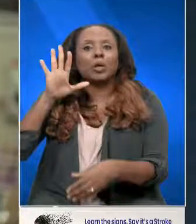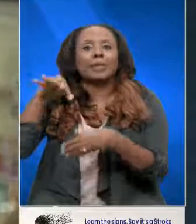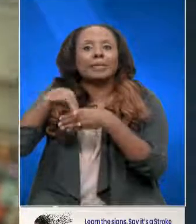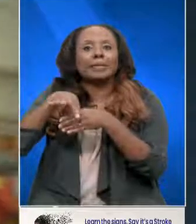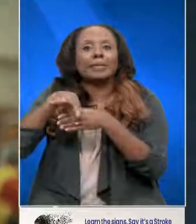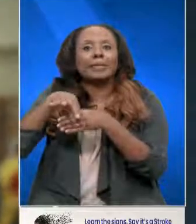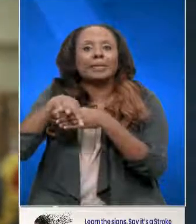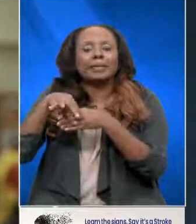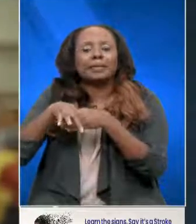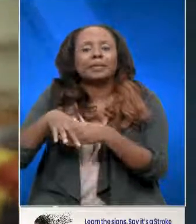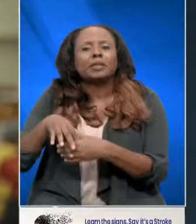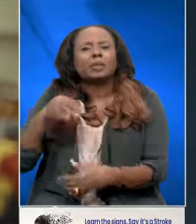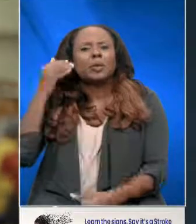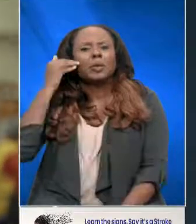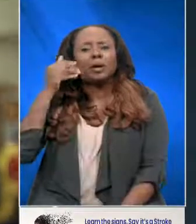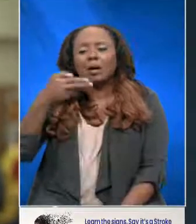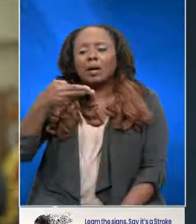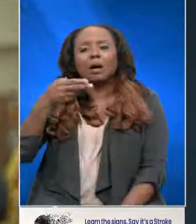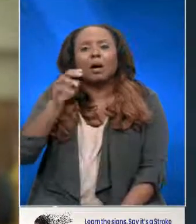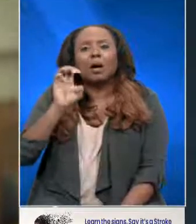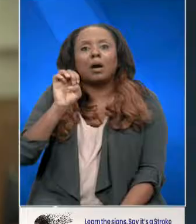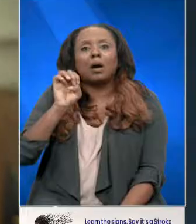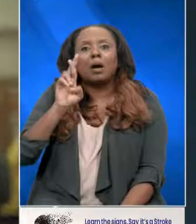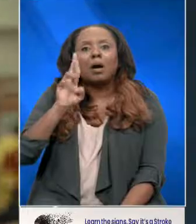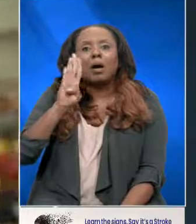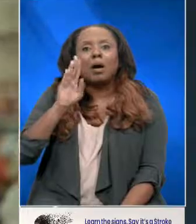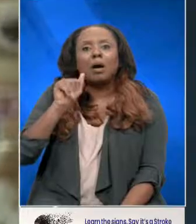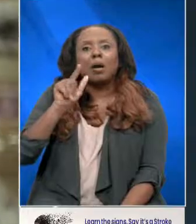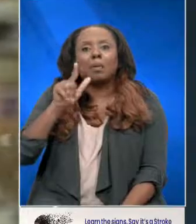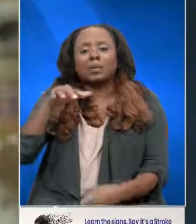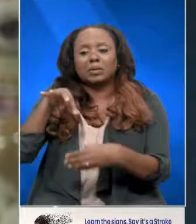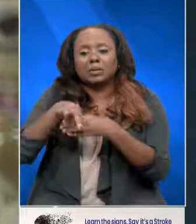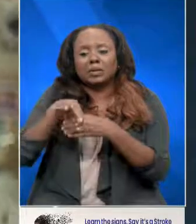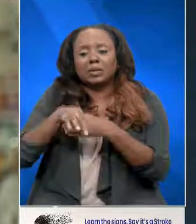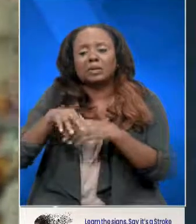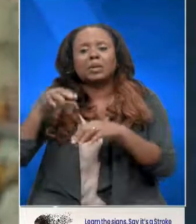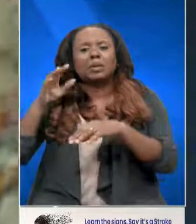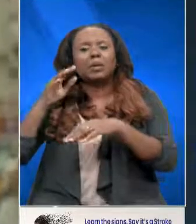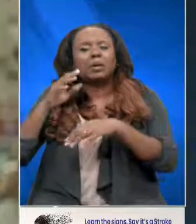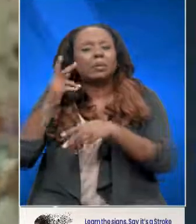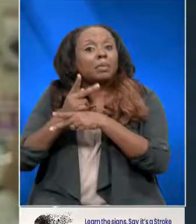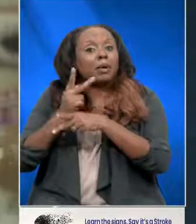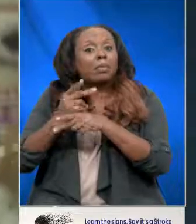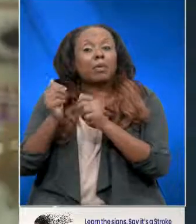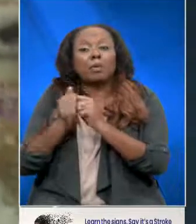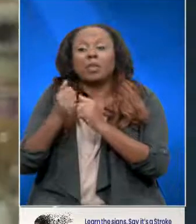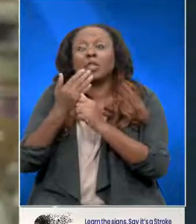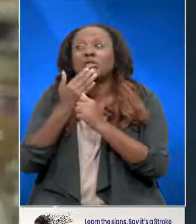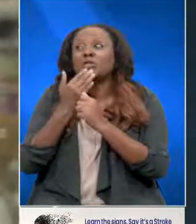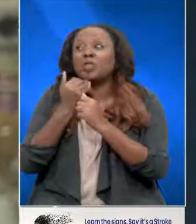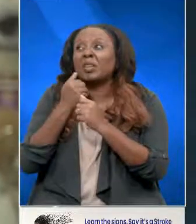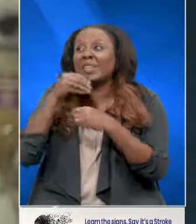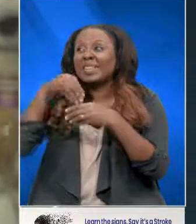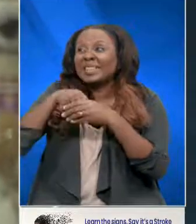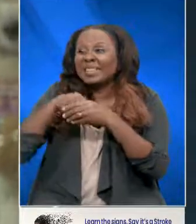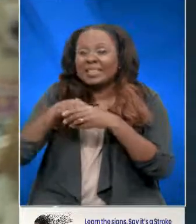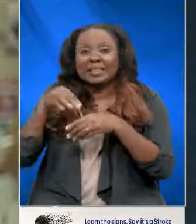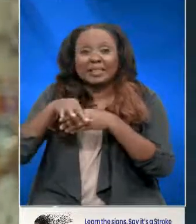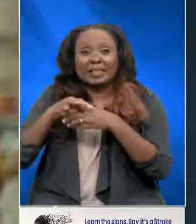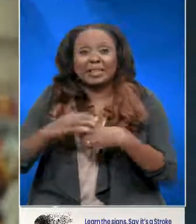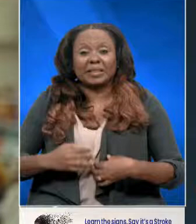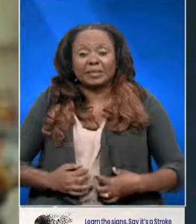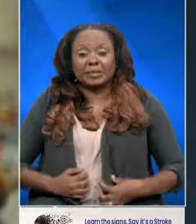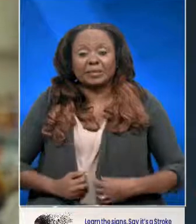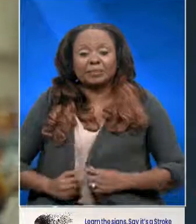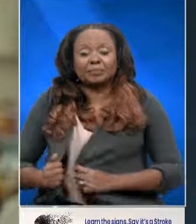teas have added sugar. So I would say to you, be mindful of the added sugar teas. Turn and see how much sugar it is per packet. You'll want to be